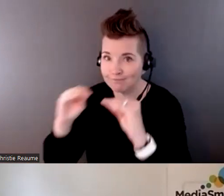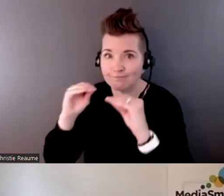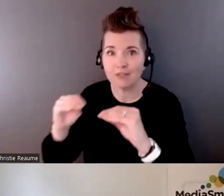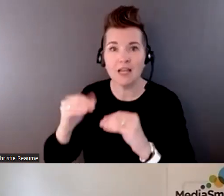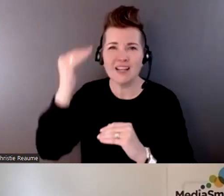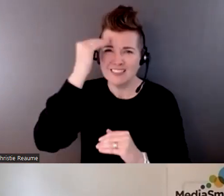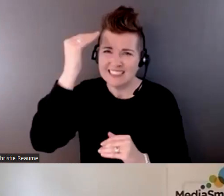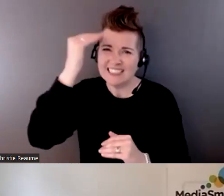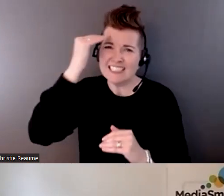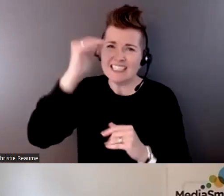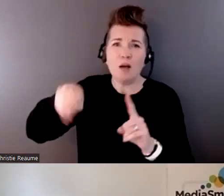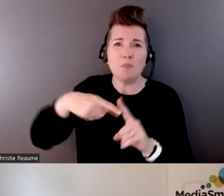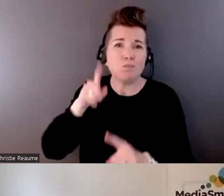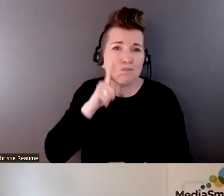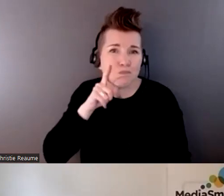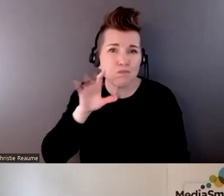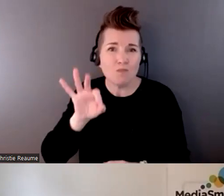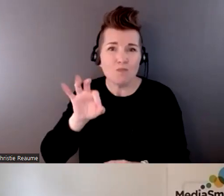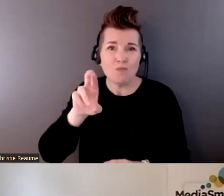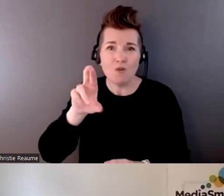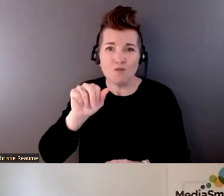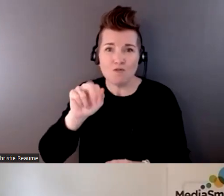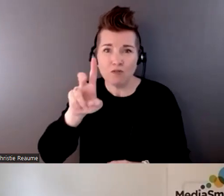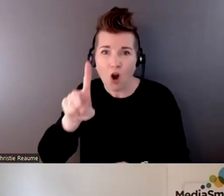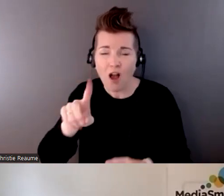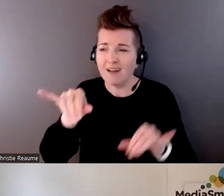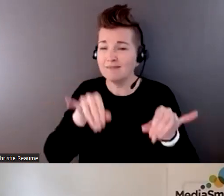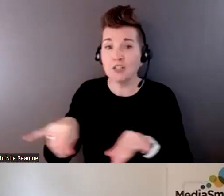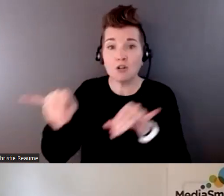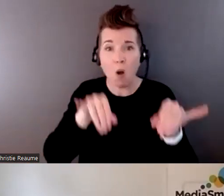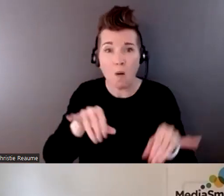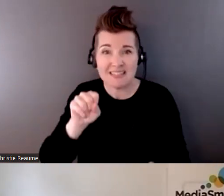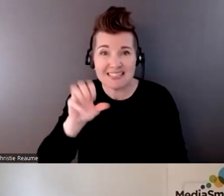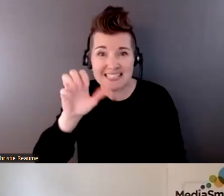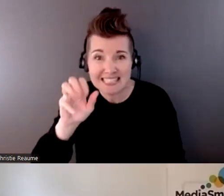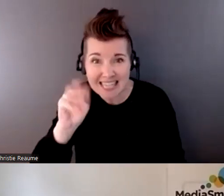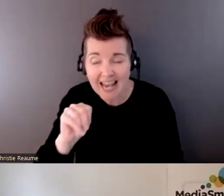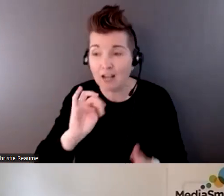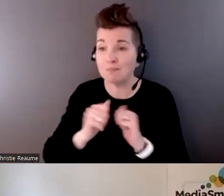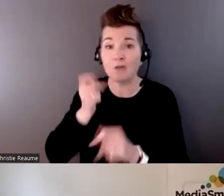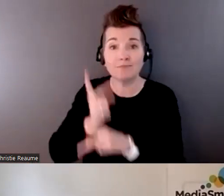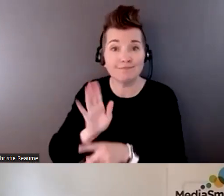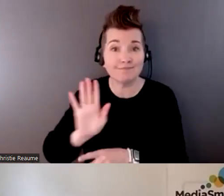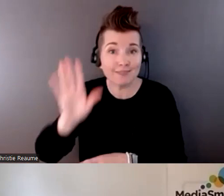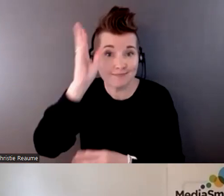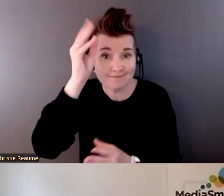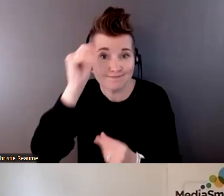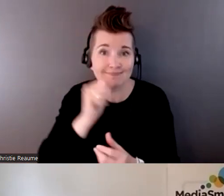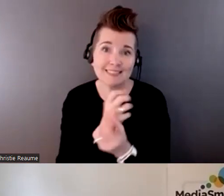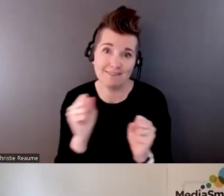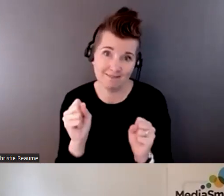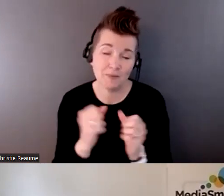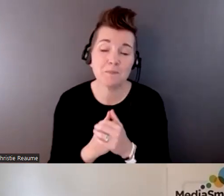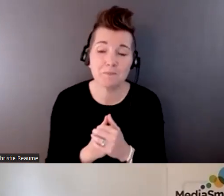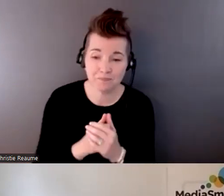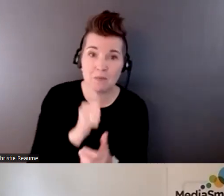scams and how to keep your personal information safe and so um in terms of the social inclusion